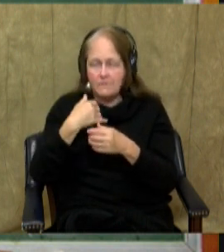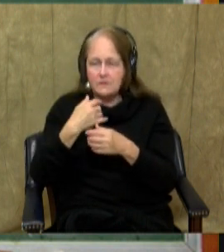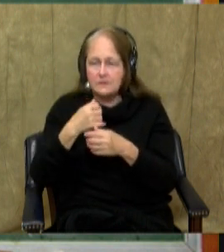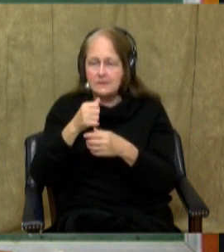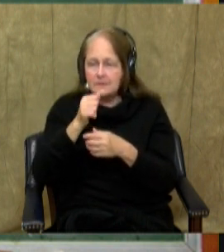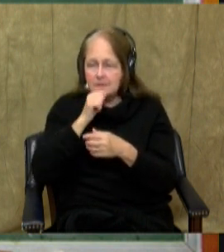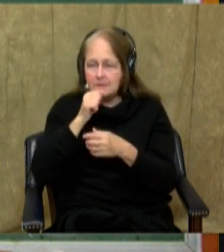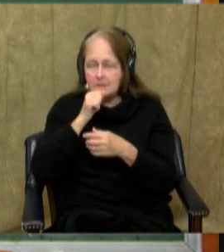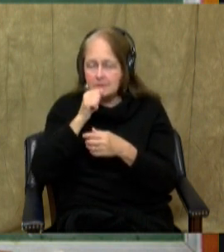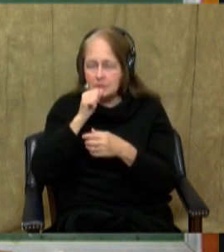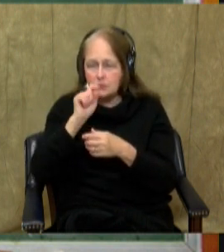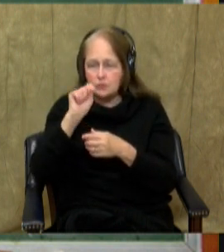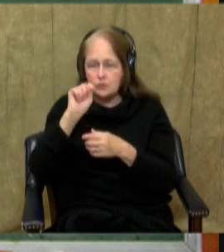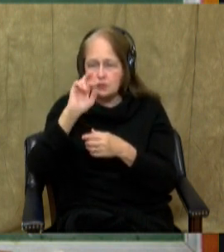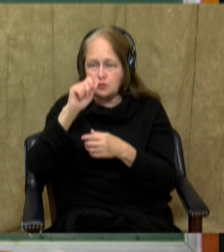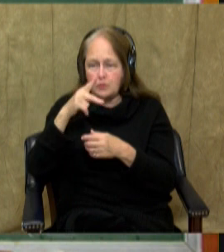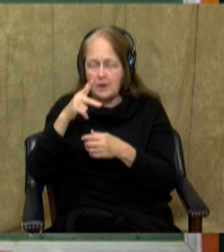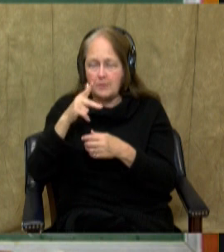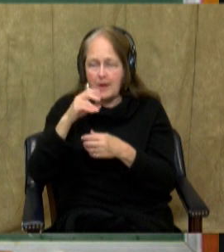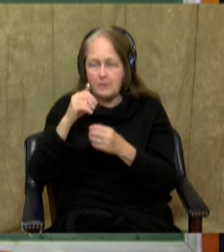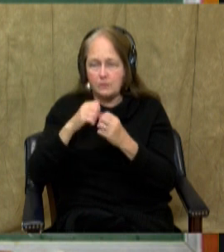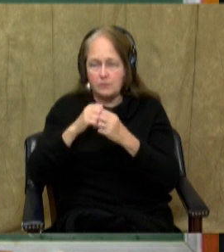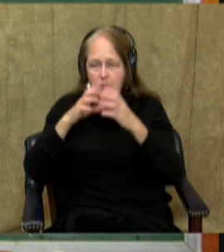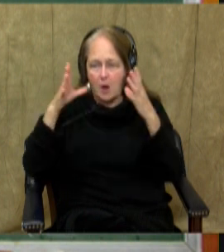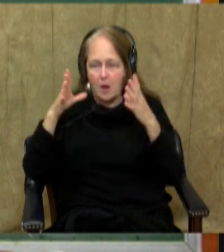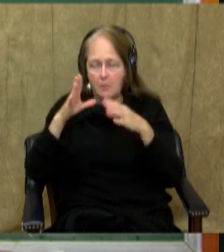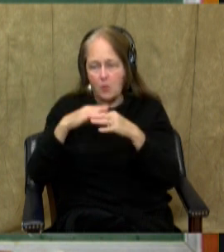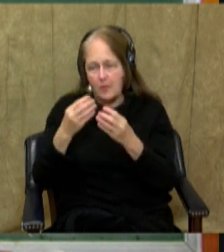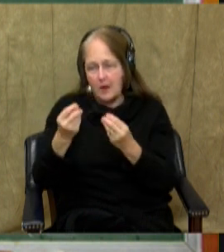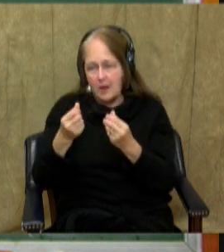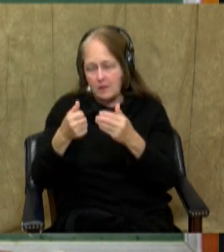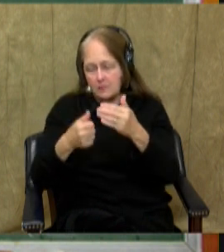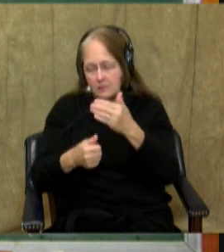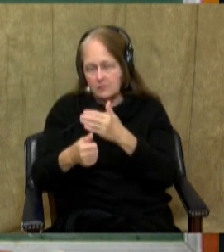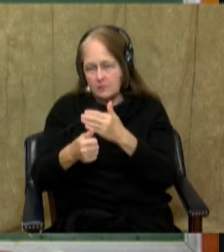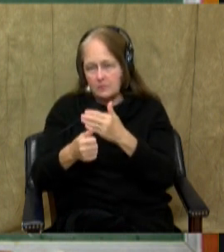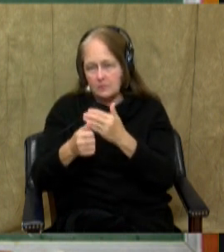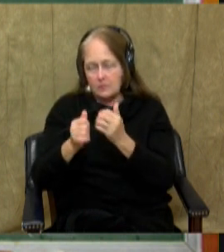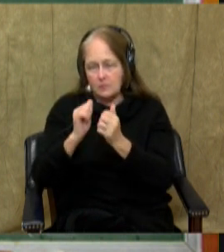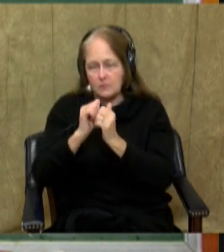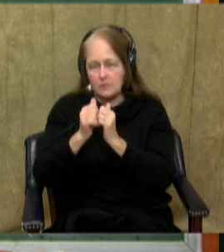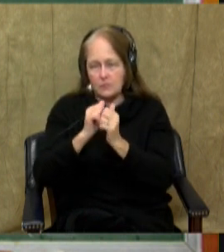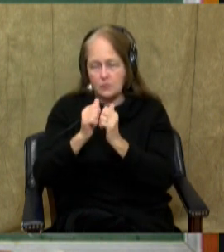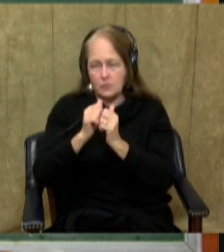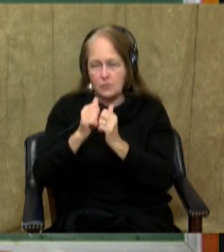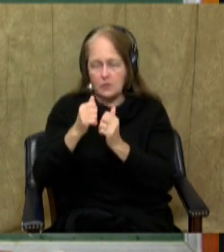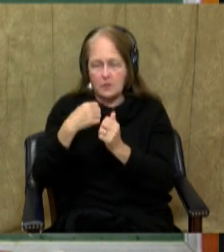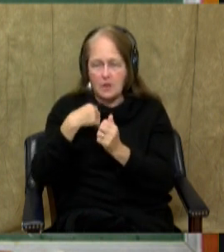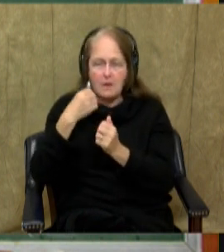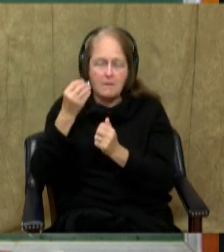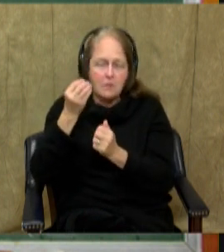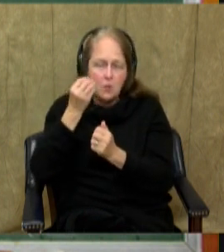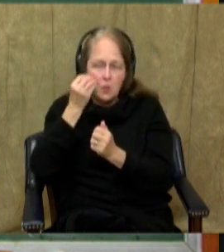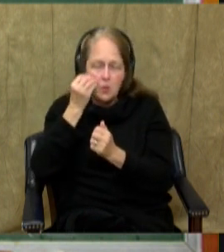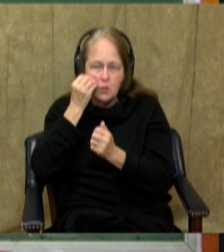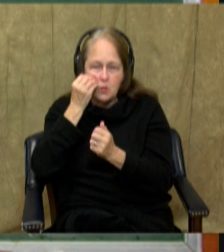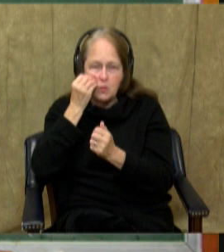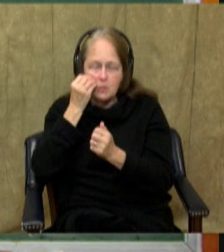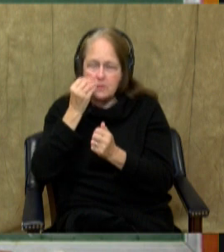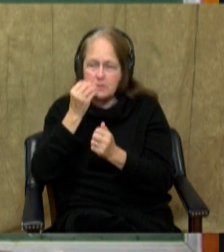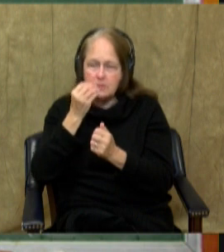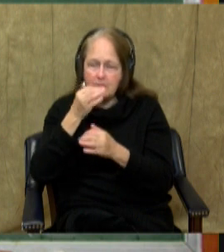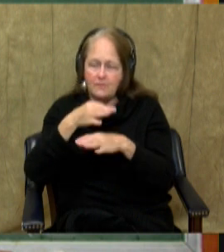they used landmines, things like that. You could call it, in the sports world, they had home field advantage,